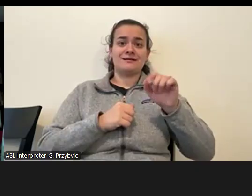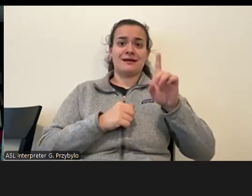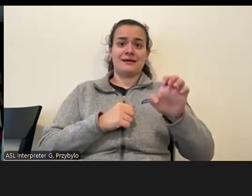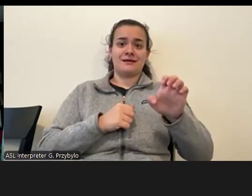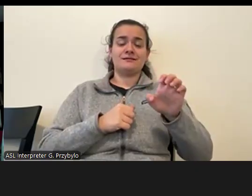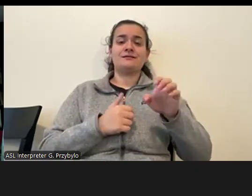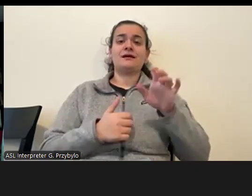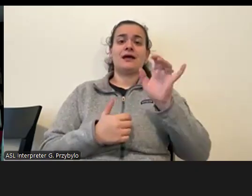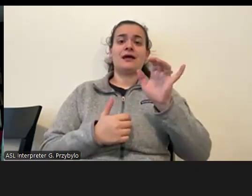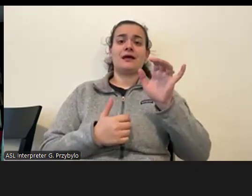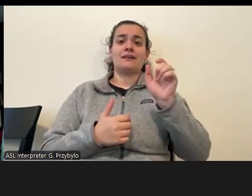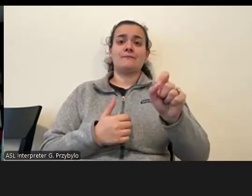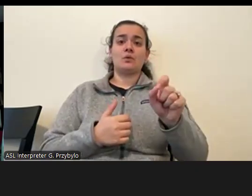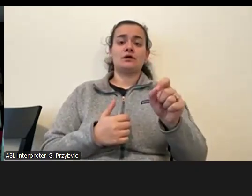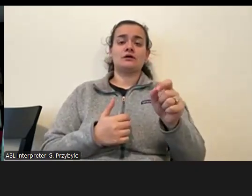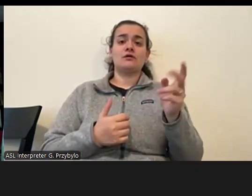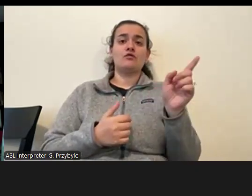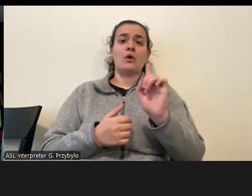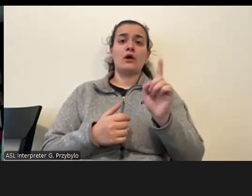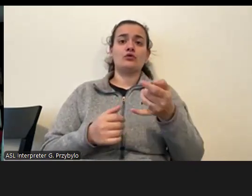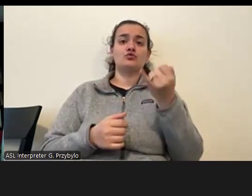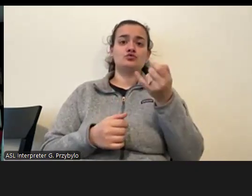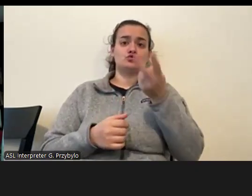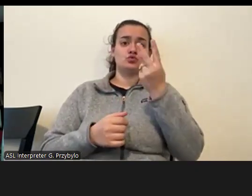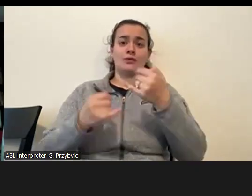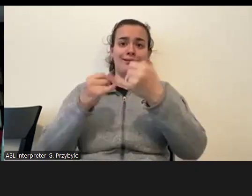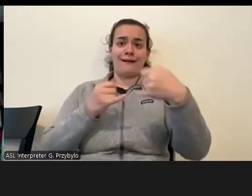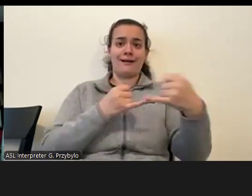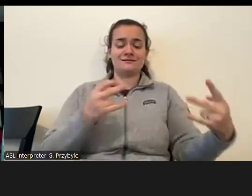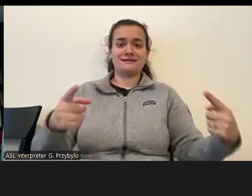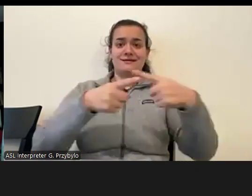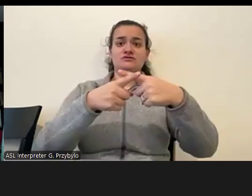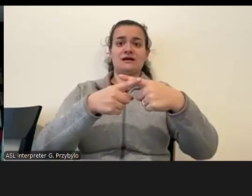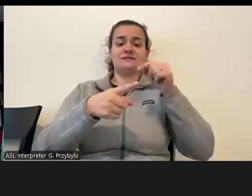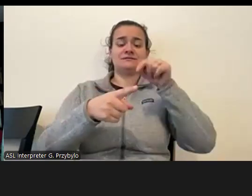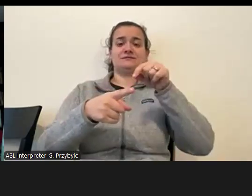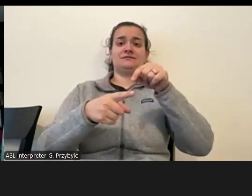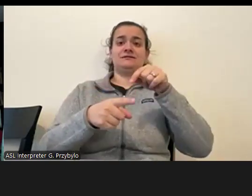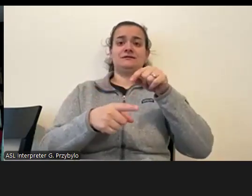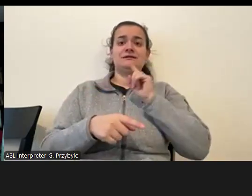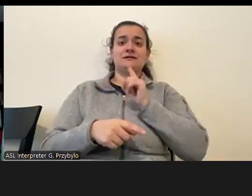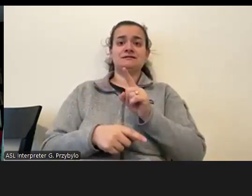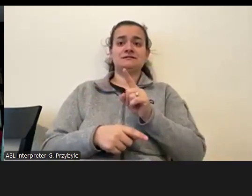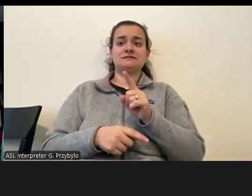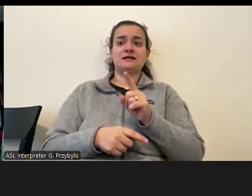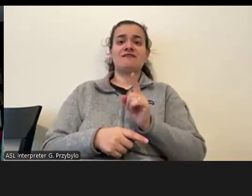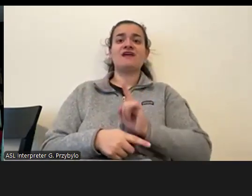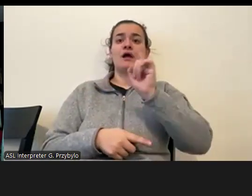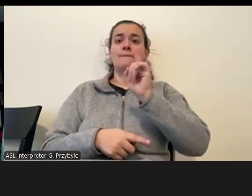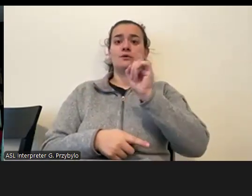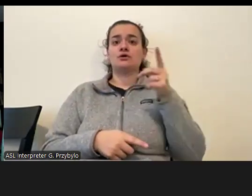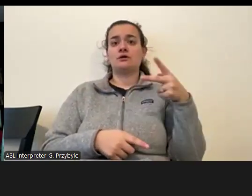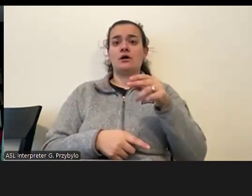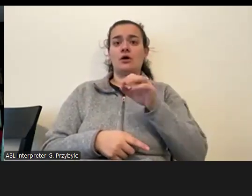point at which those two lines intersect is, in this case, the upper cutoff